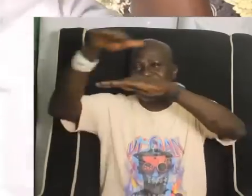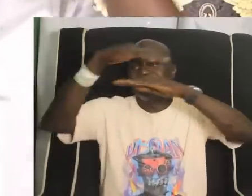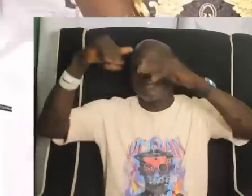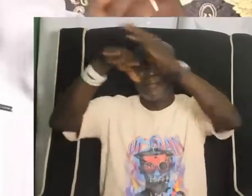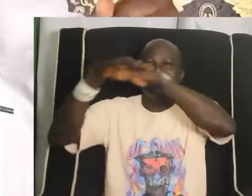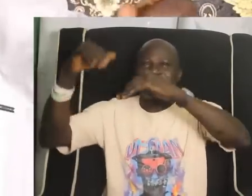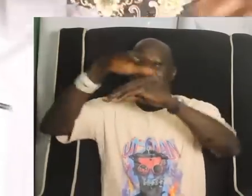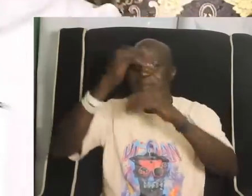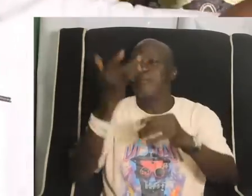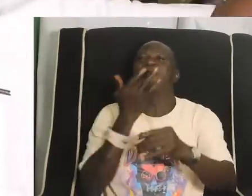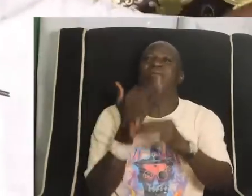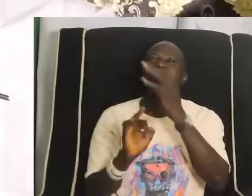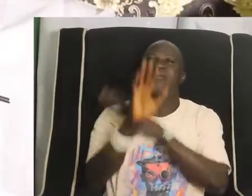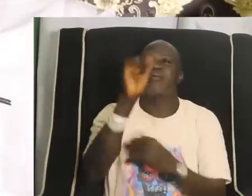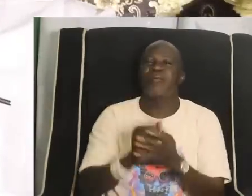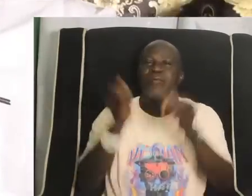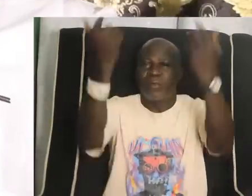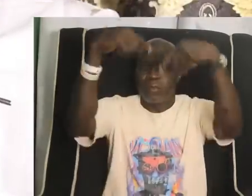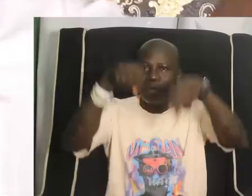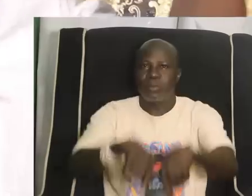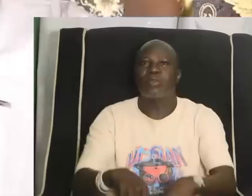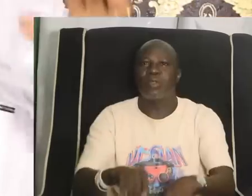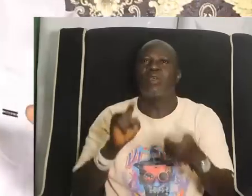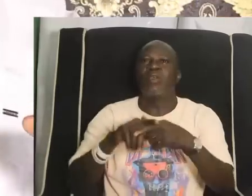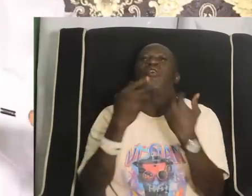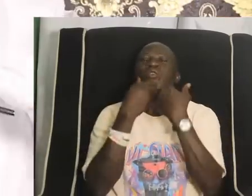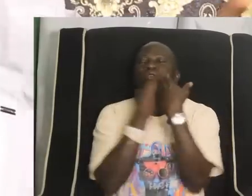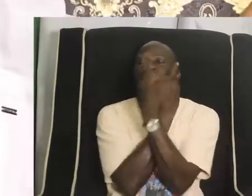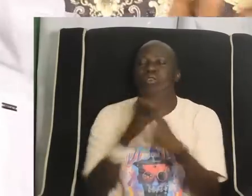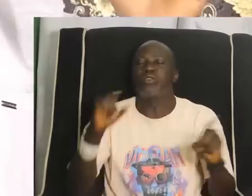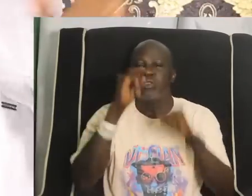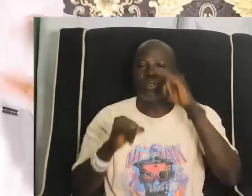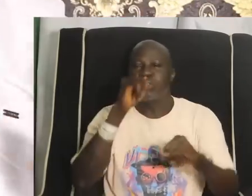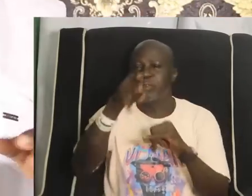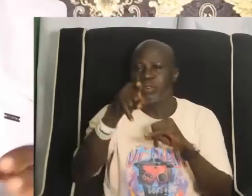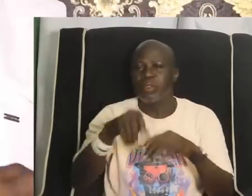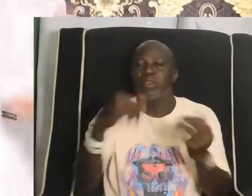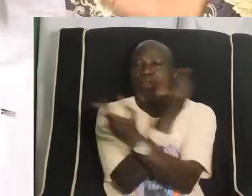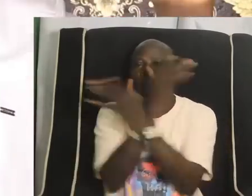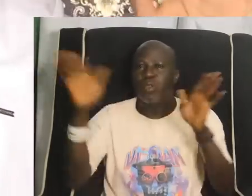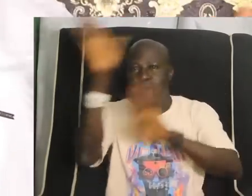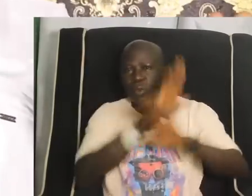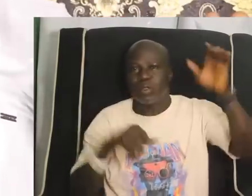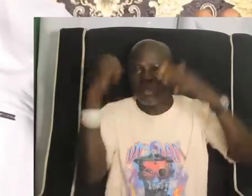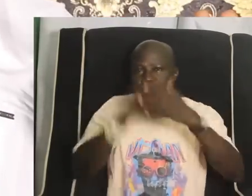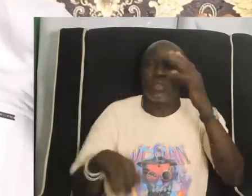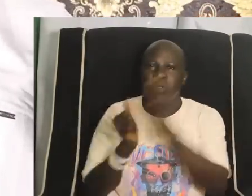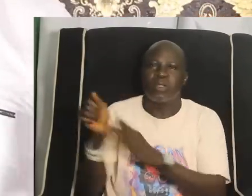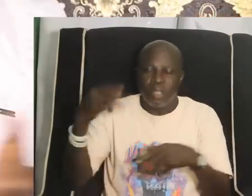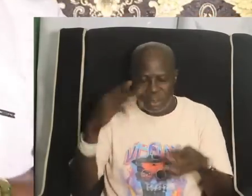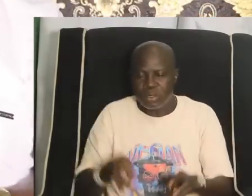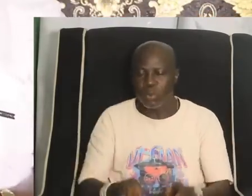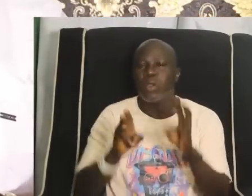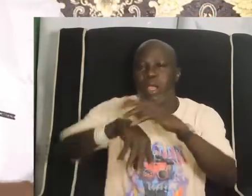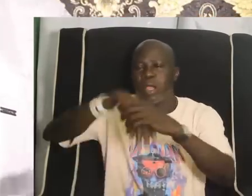Heaven. Favor of God will come down. Go down will justify you. Will conquer battle of Corona the night. I will